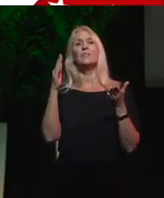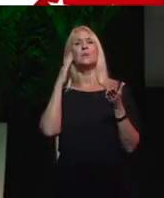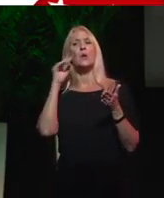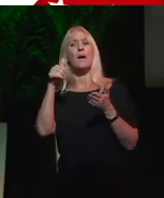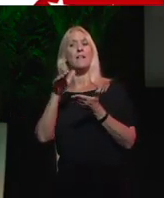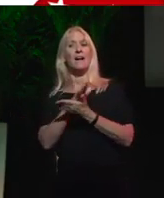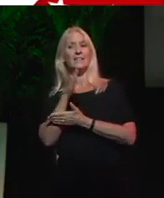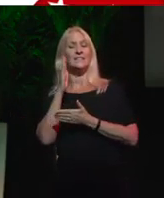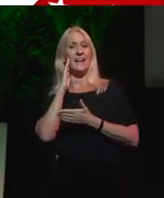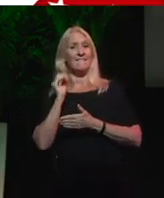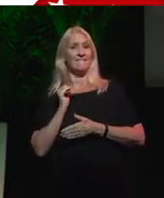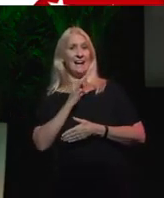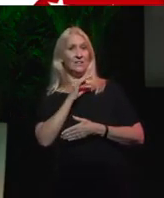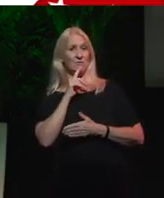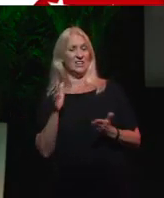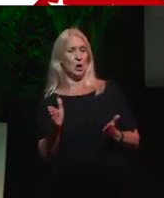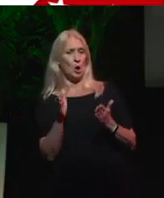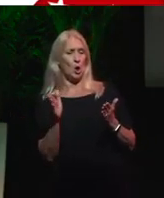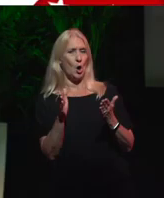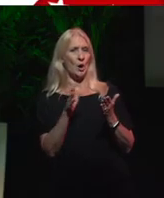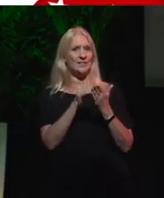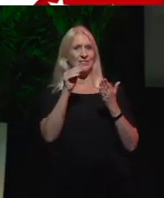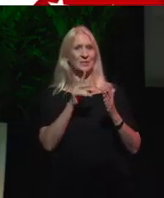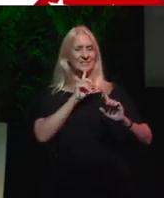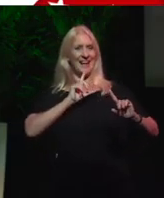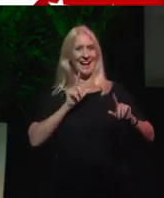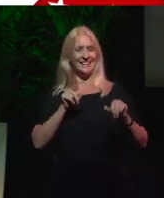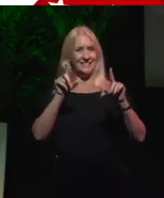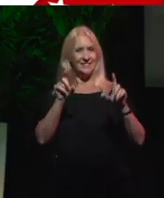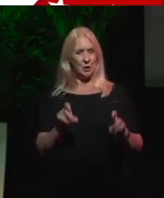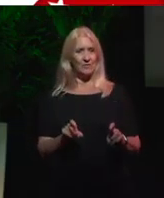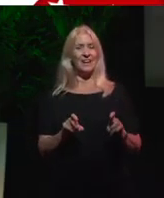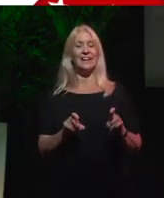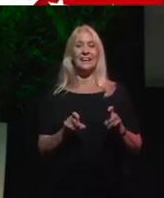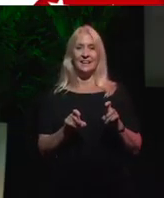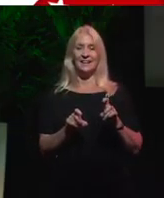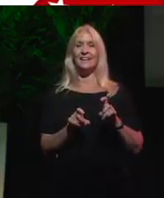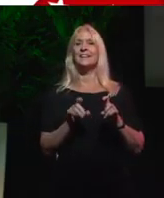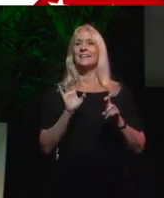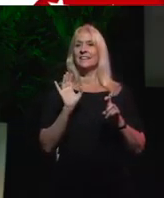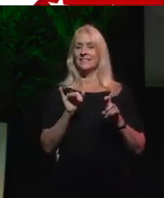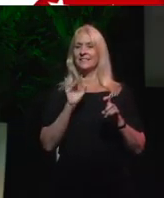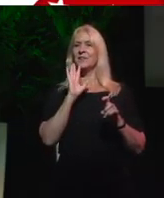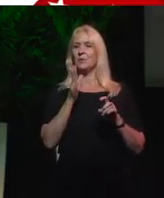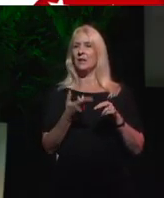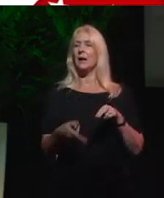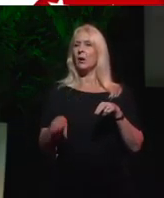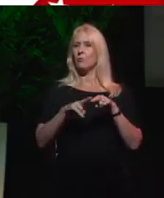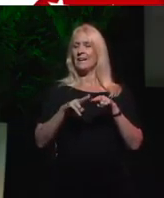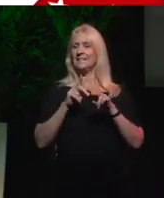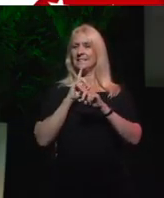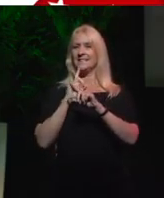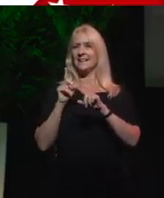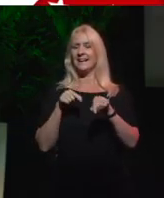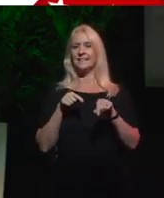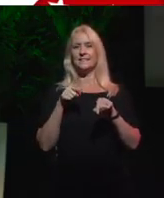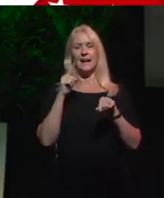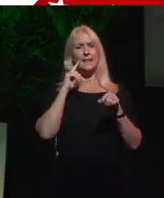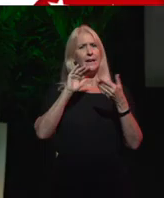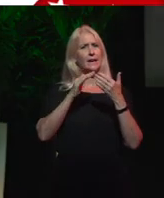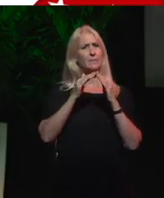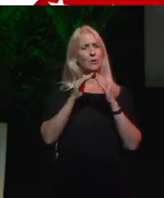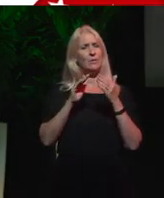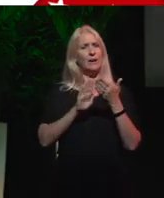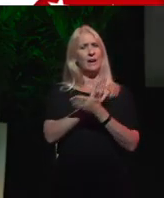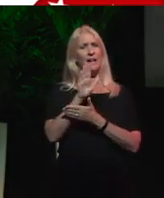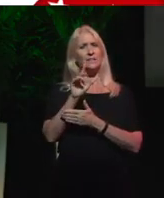with promoting surveys, the open rates and the actual survey completion rates significantly increase. I believe it was a community college in Texas